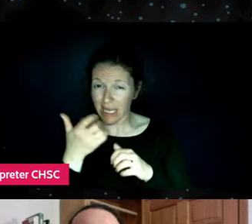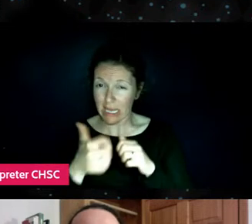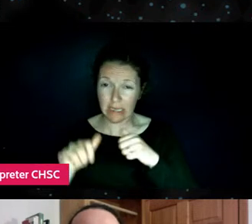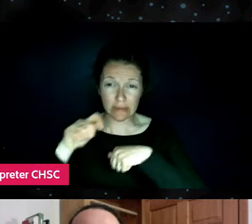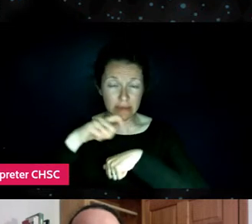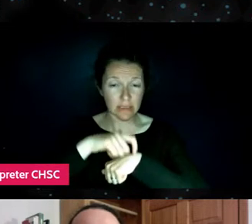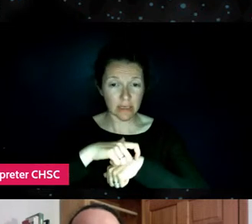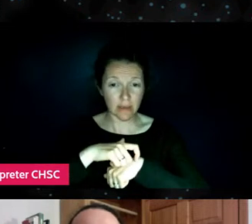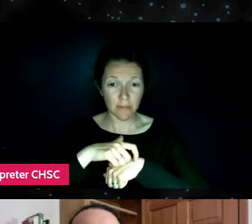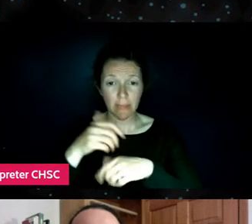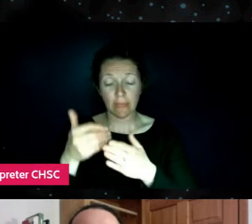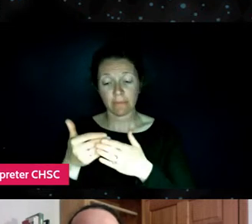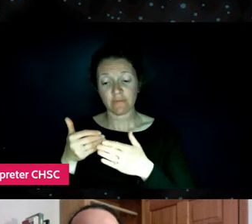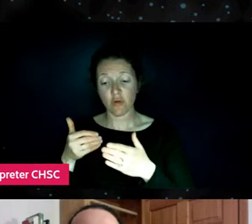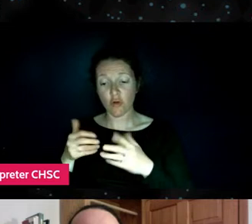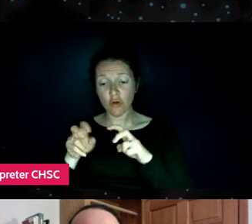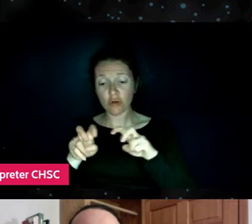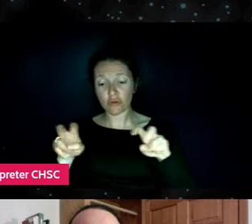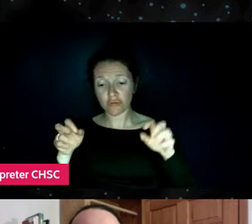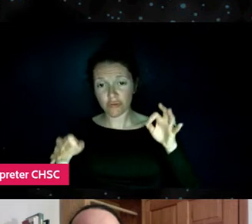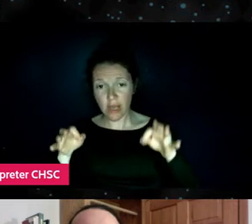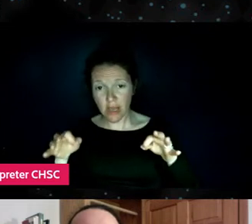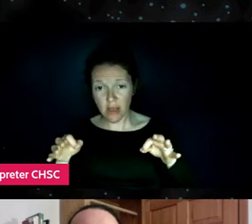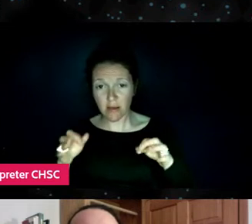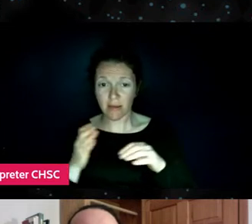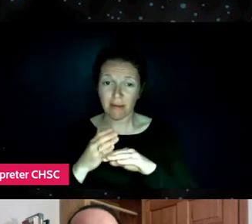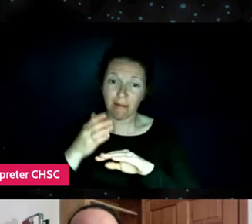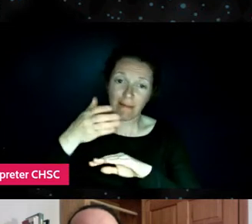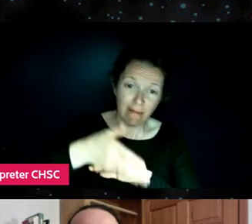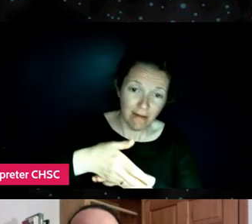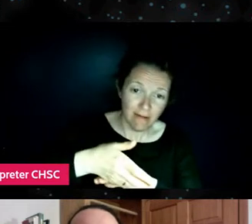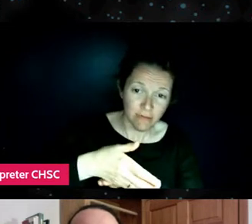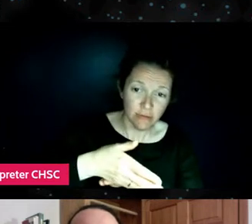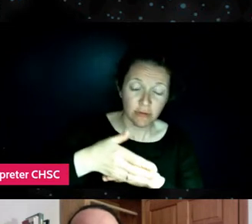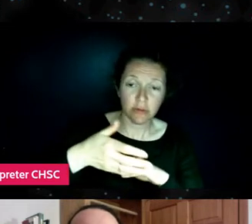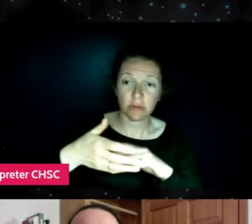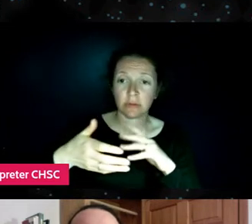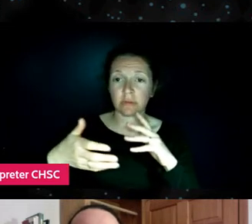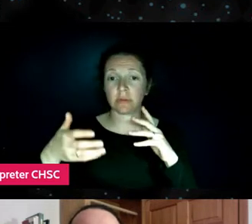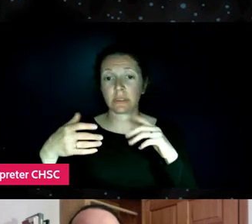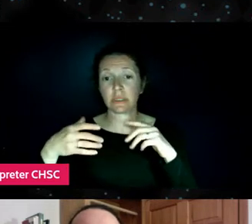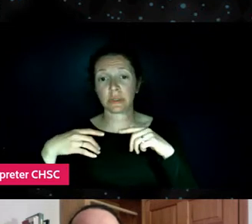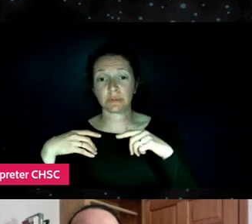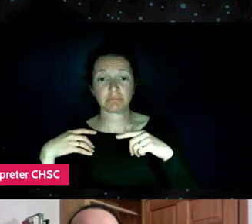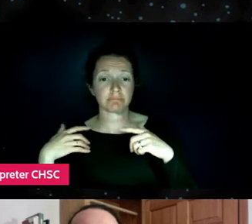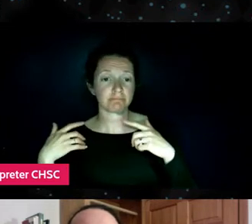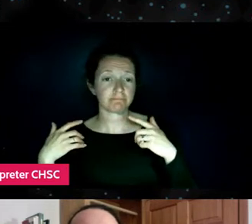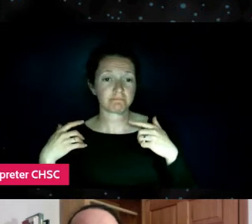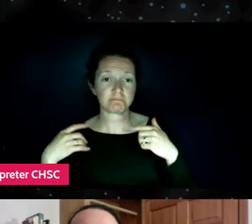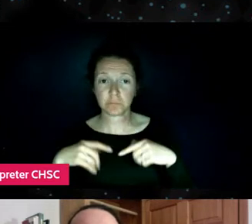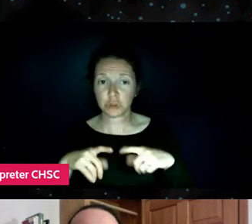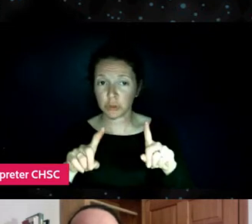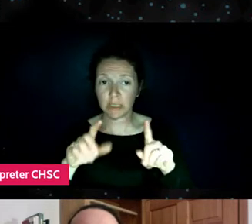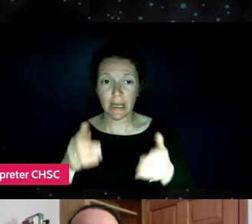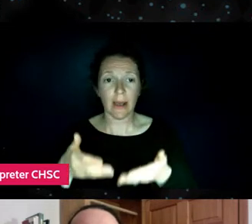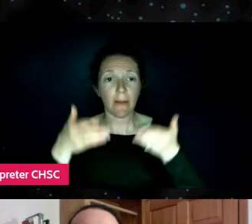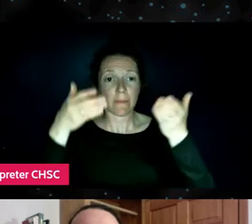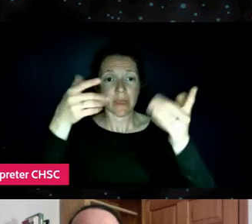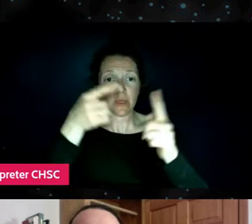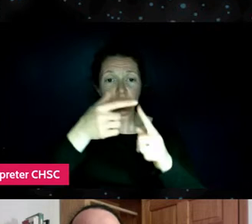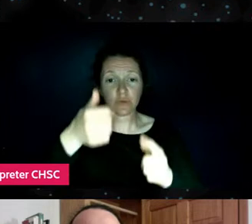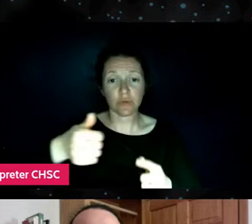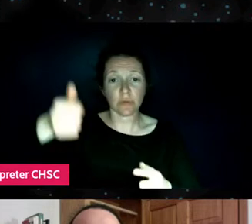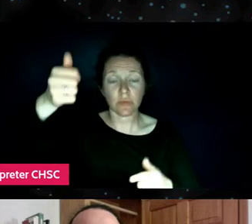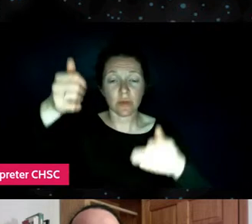it be prior to trial, whether it be after trial, whether it be during a appeal to the Supreme Court,